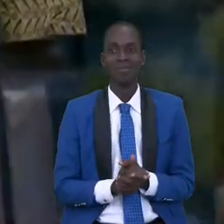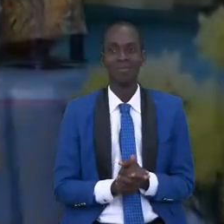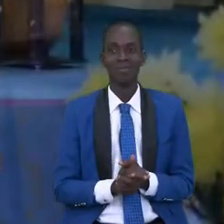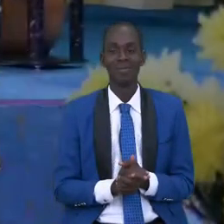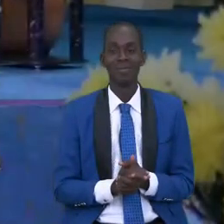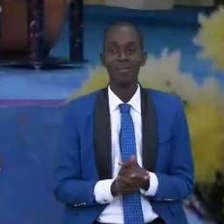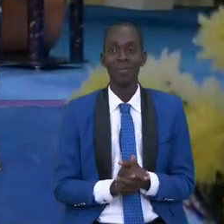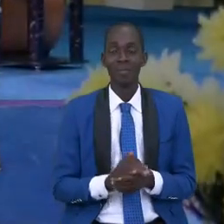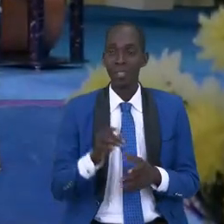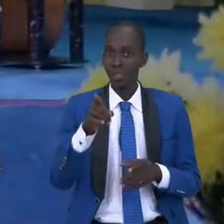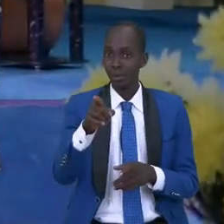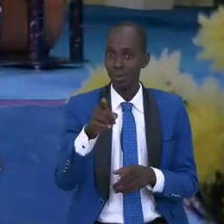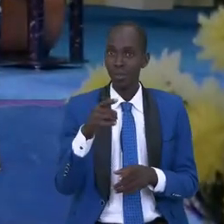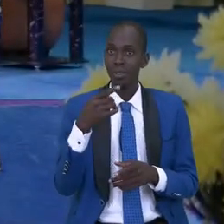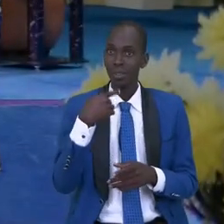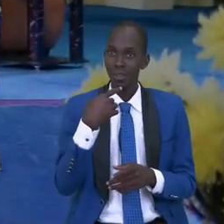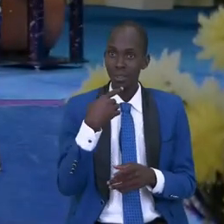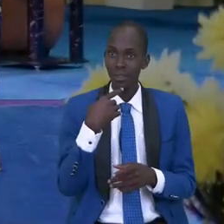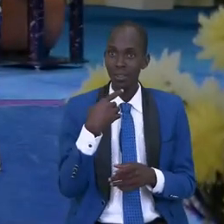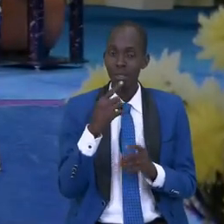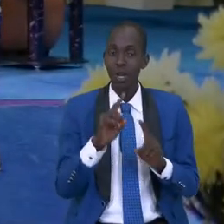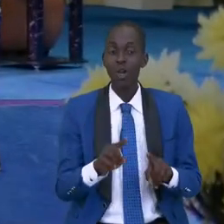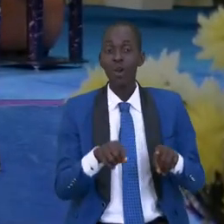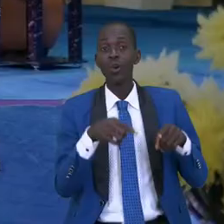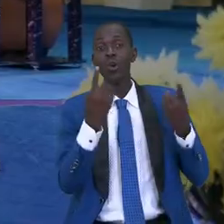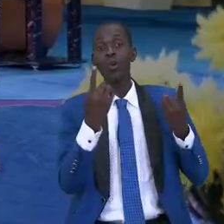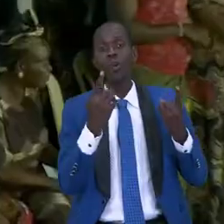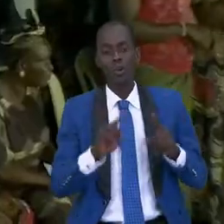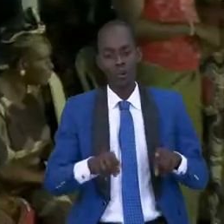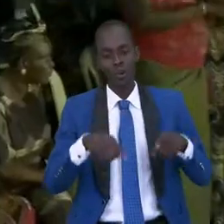Somebody there say, go, mountain, go.